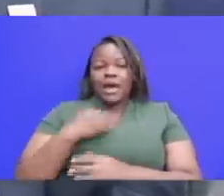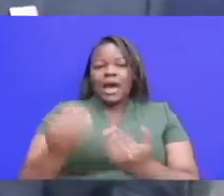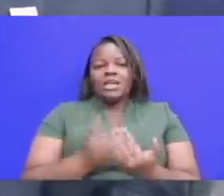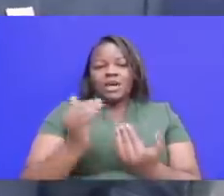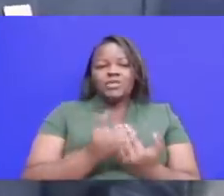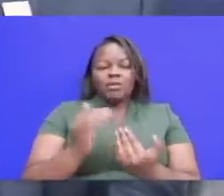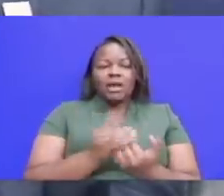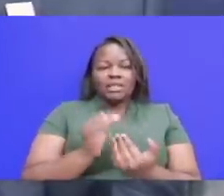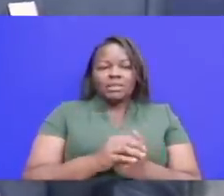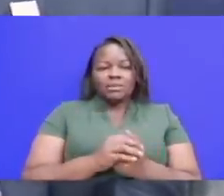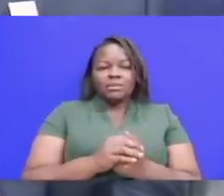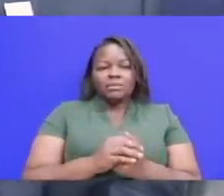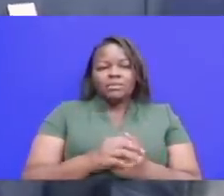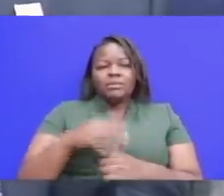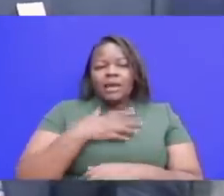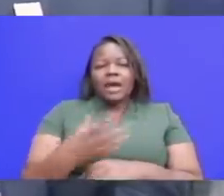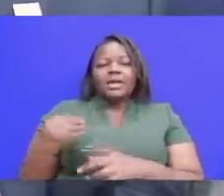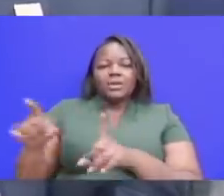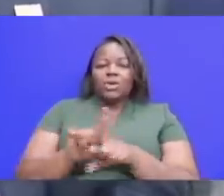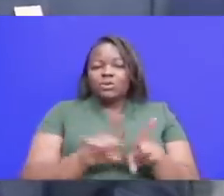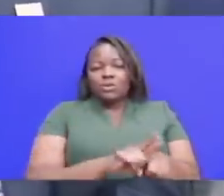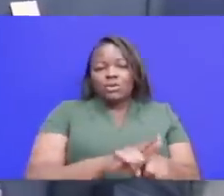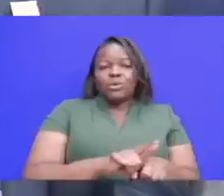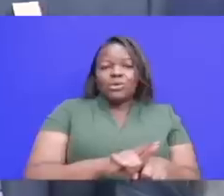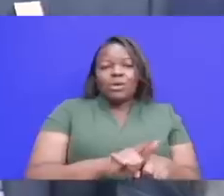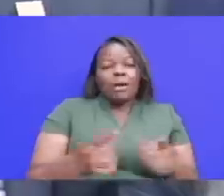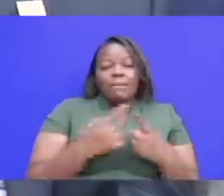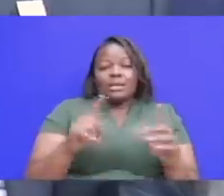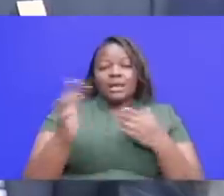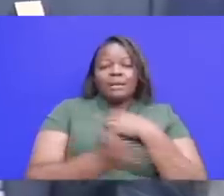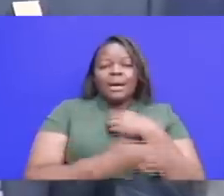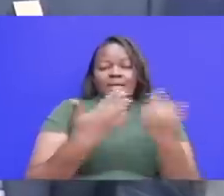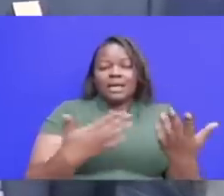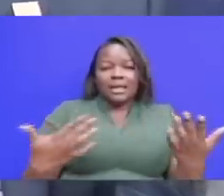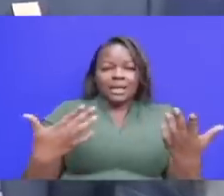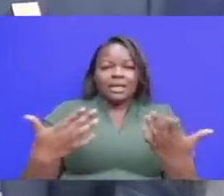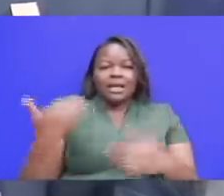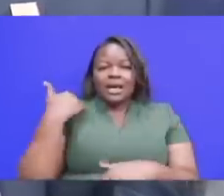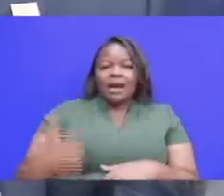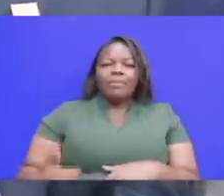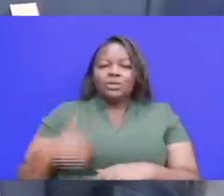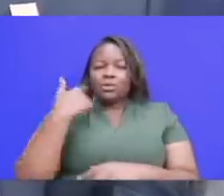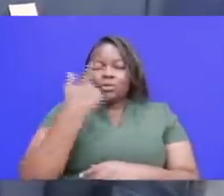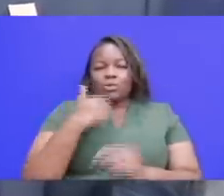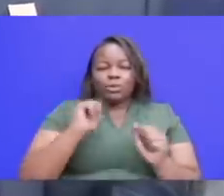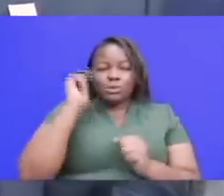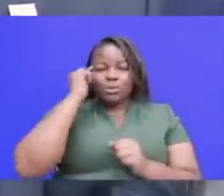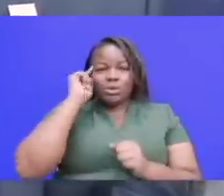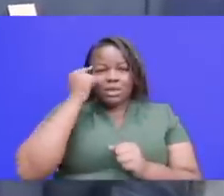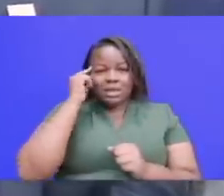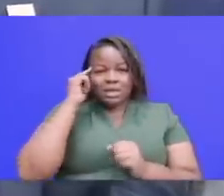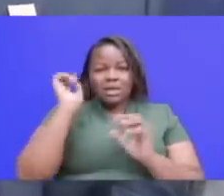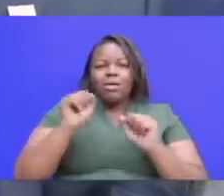favoritism. Favoritism. Mm. And unfortunately, somebody reasoned that it is in this case because